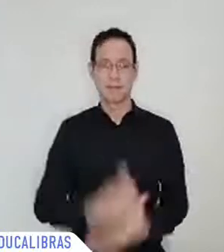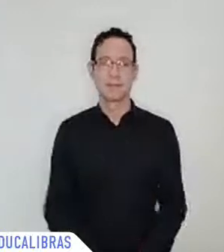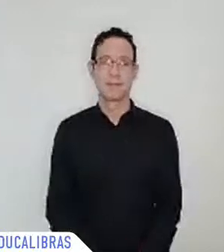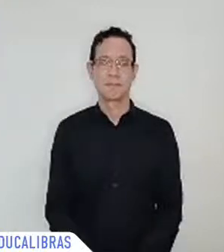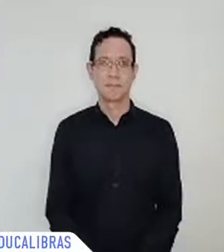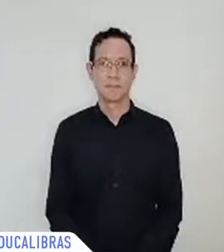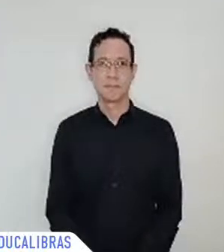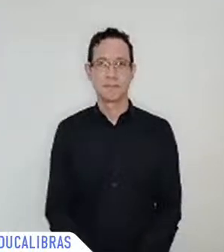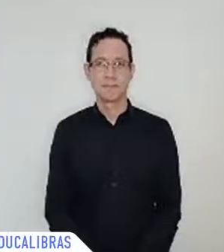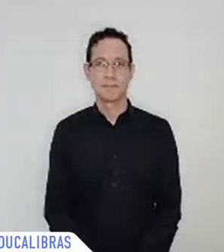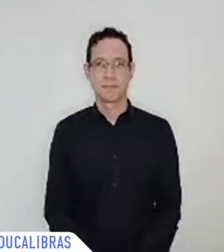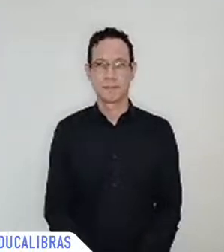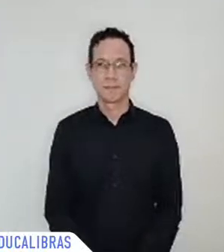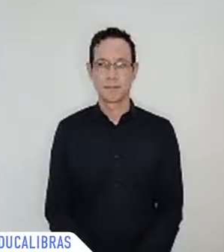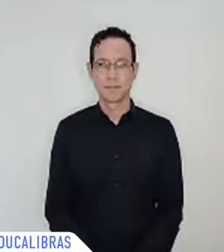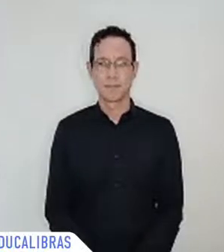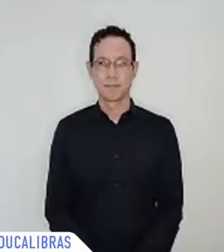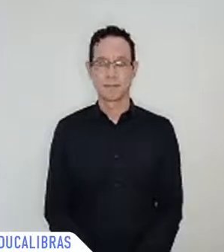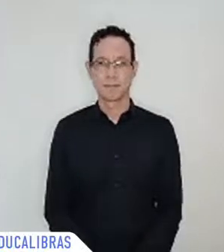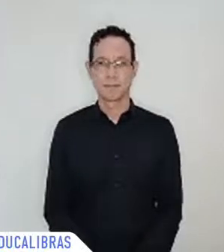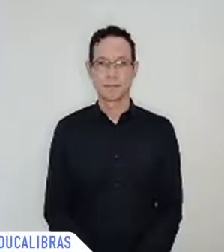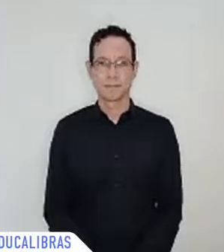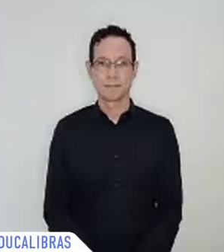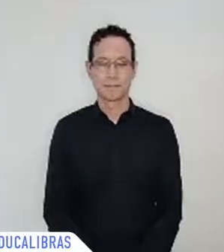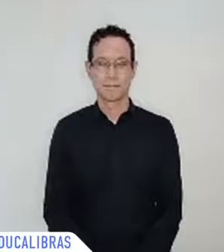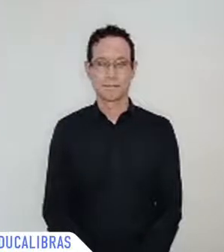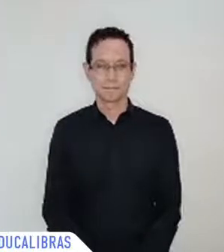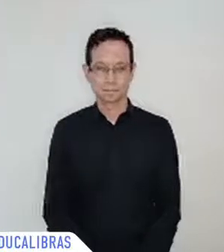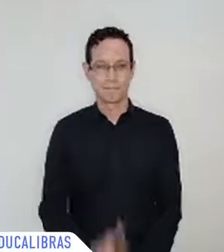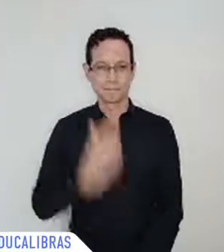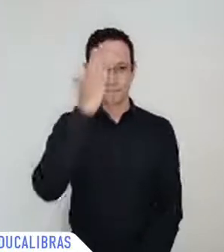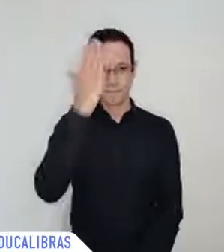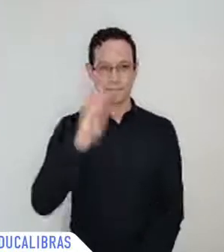of democracy and human rights.